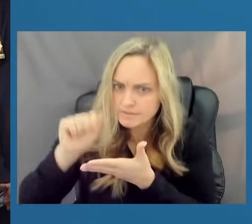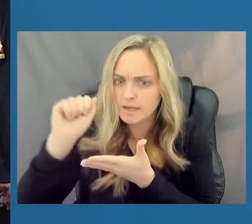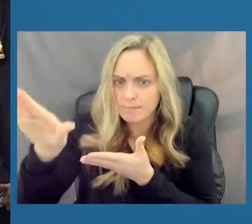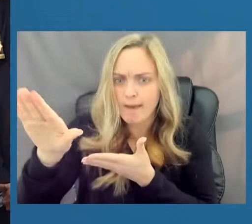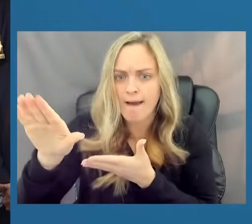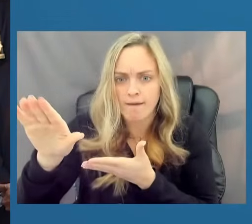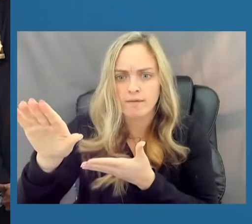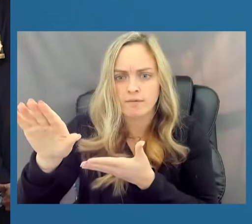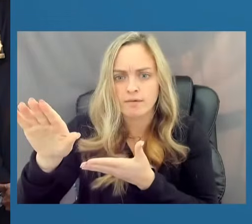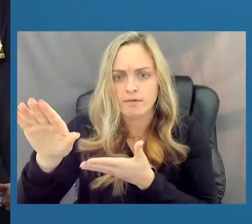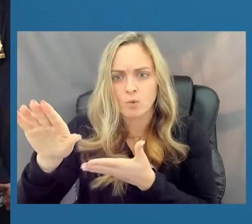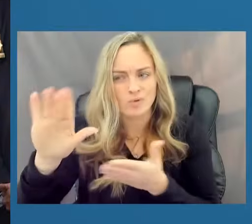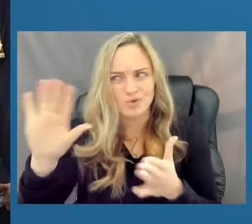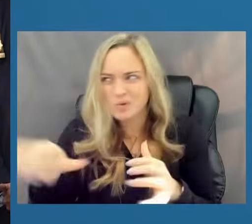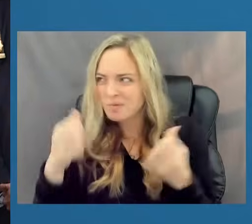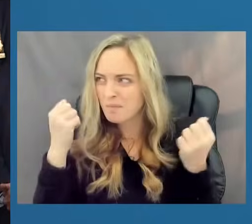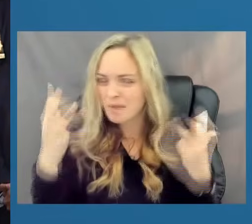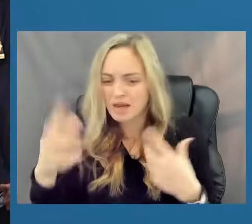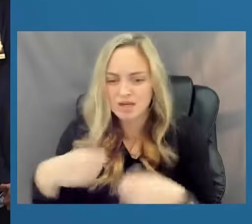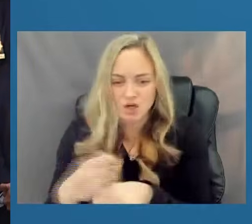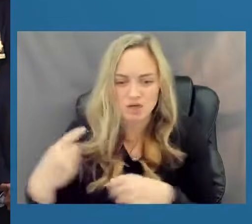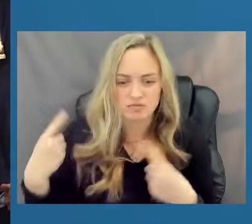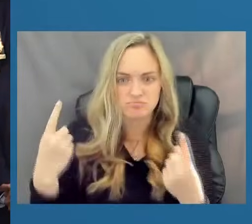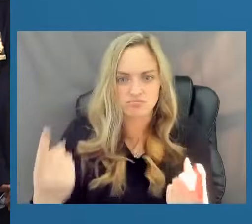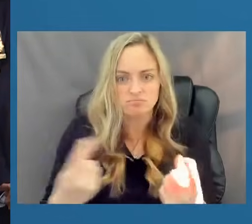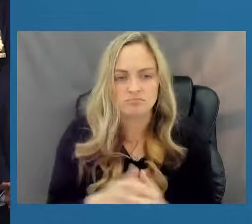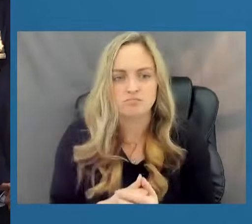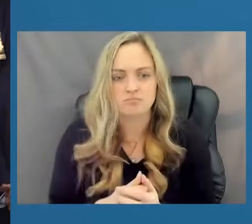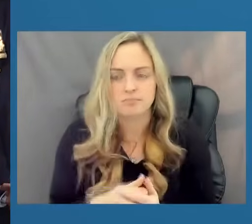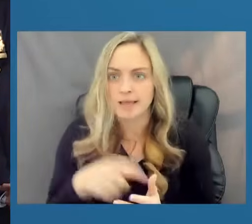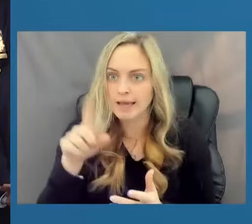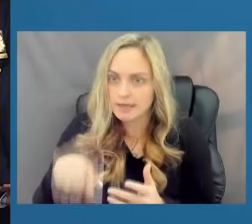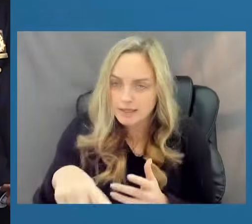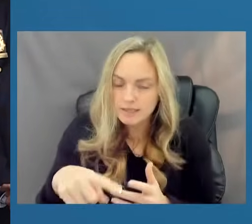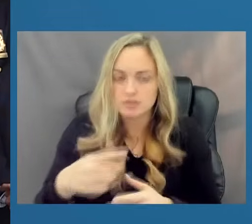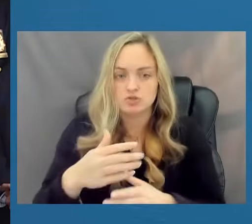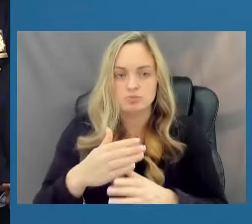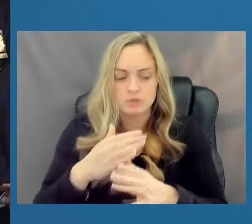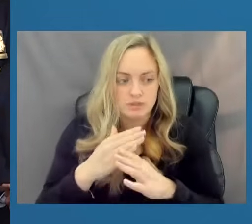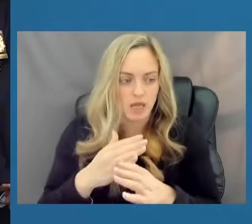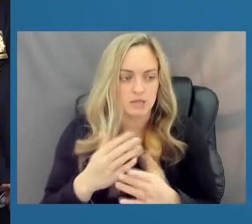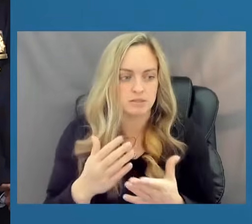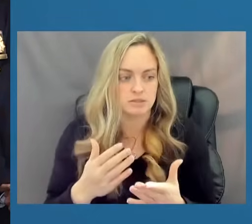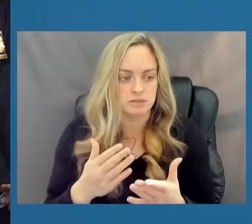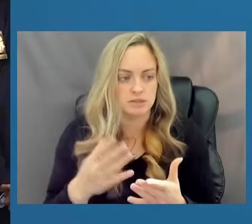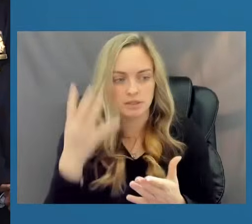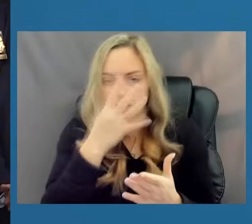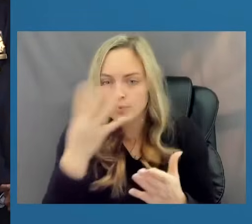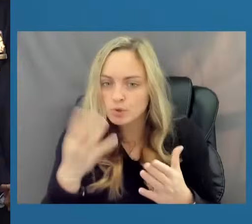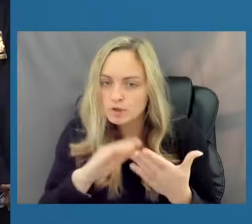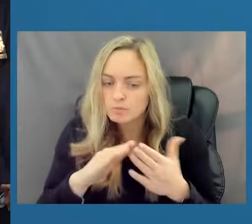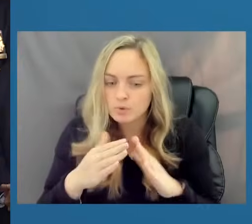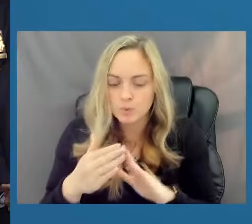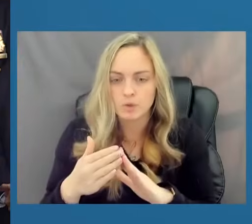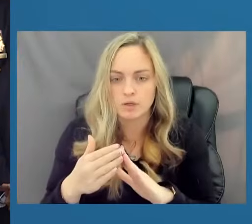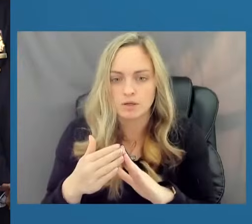for decades here, because I need to protect the immigrant community from criminals as